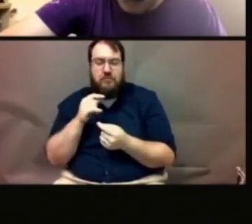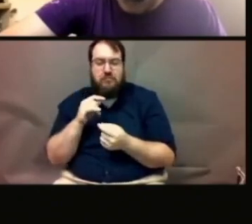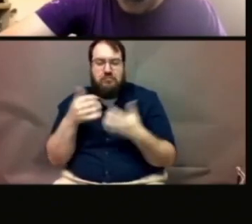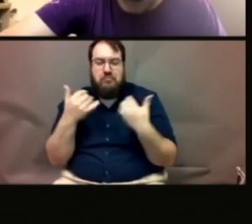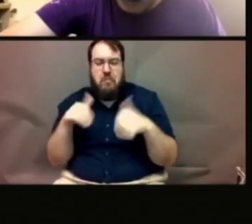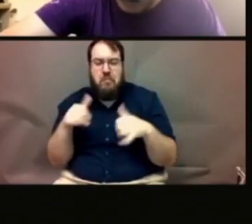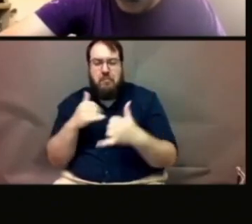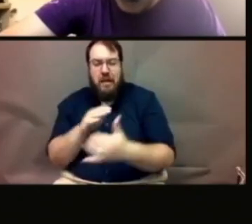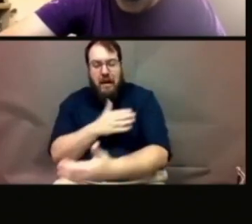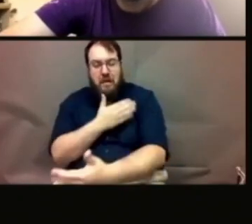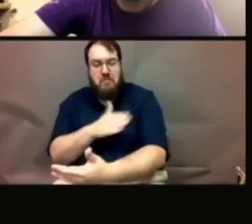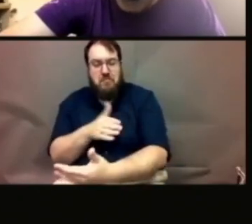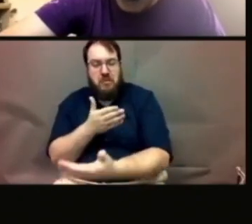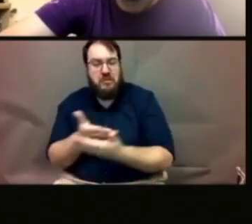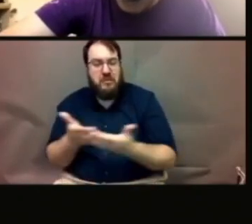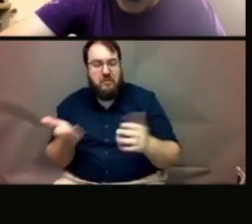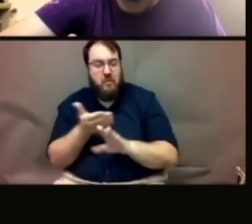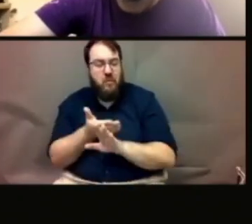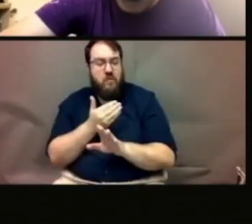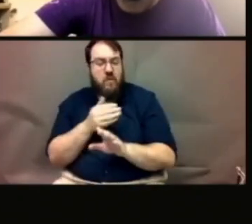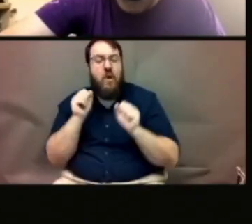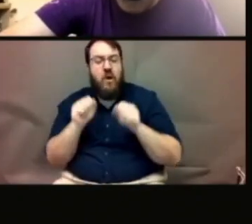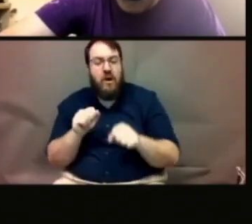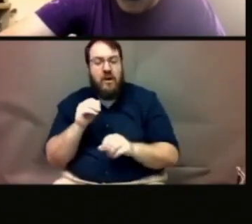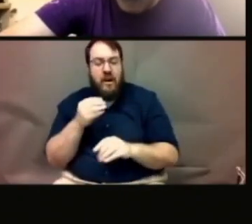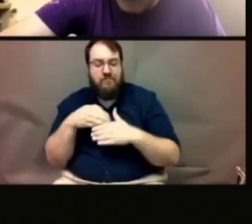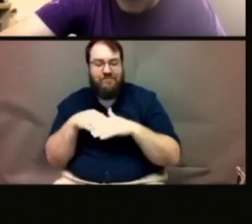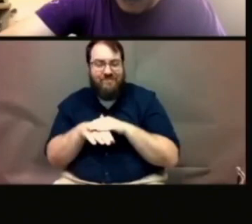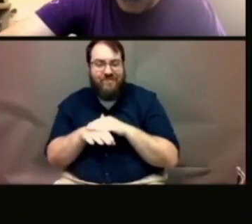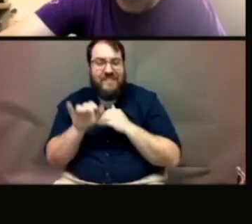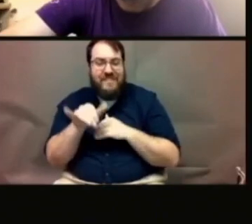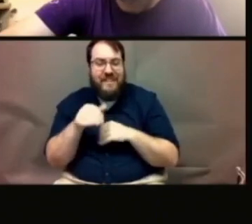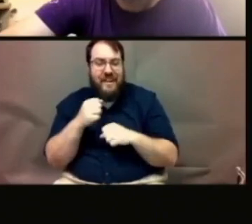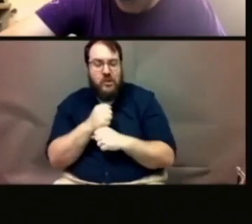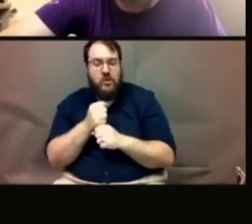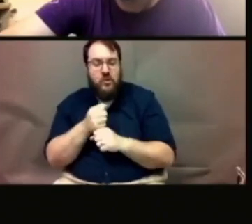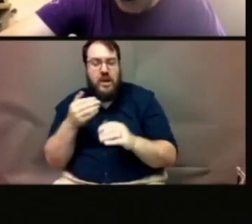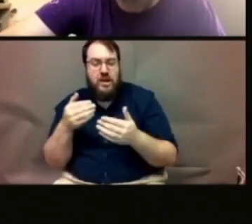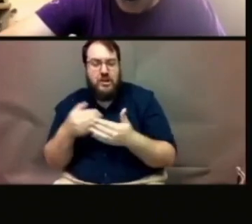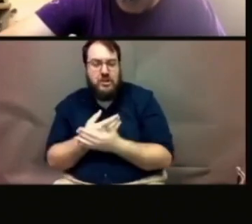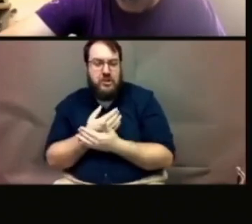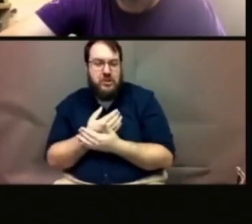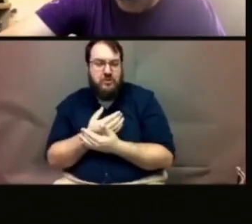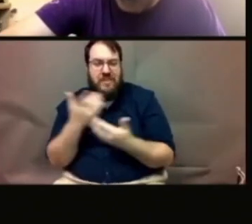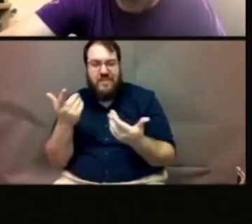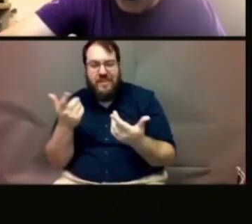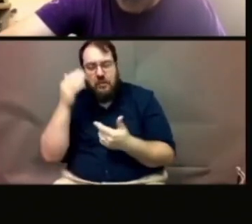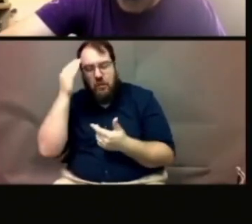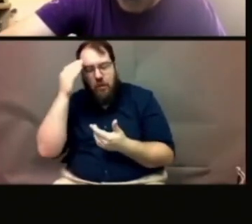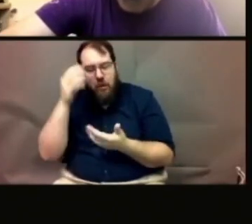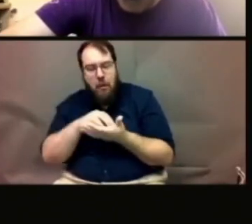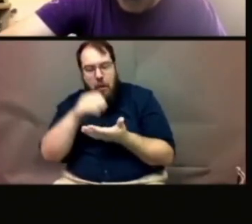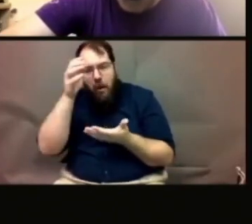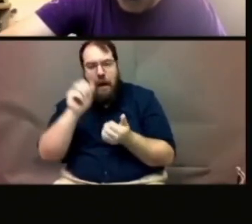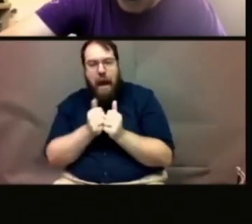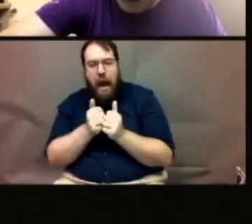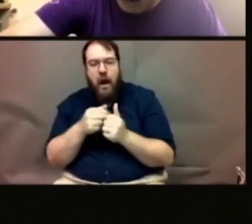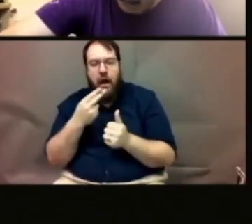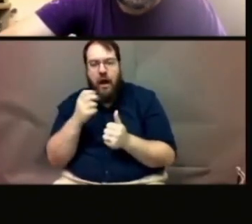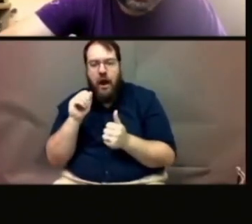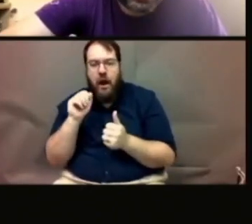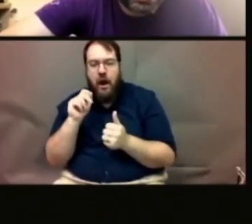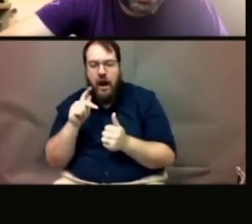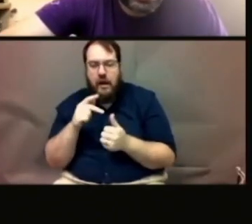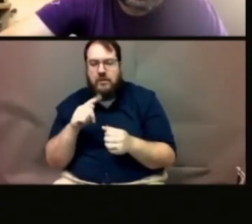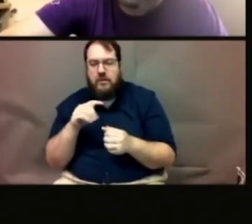go further, this is where you can go and you can create new switches. You can learn to hack a toy. You can make a pixel art